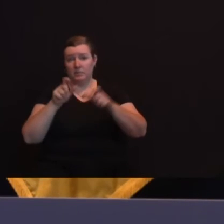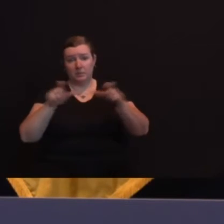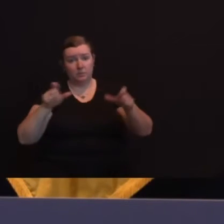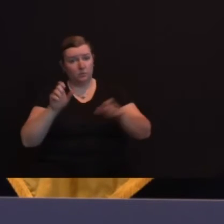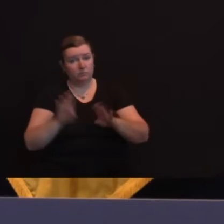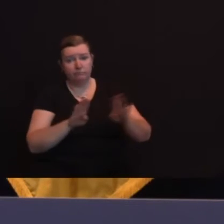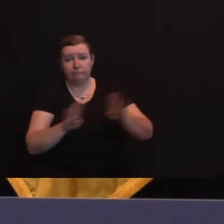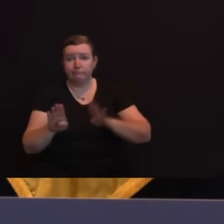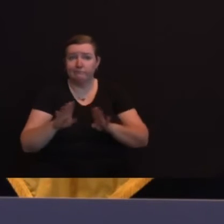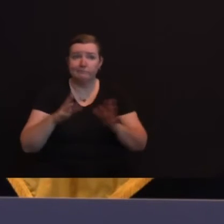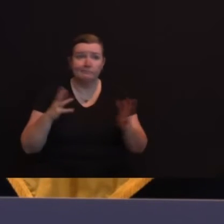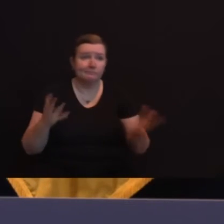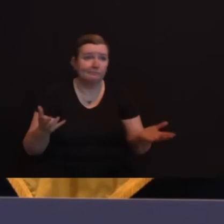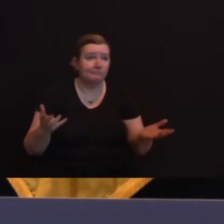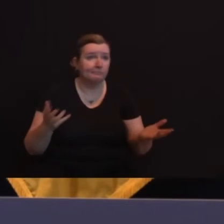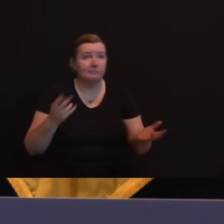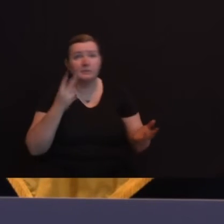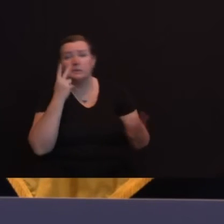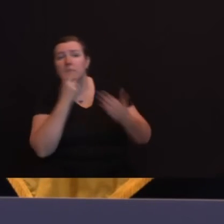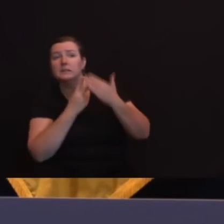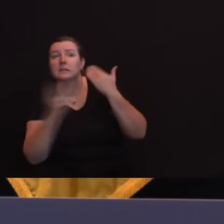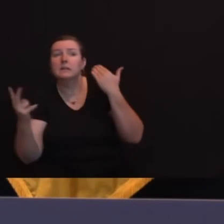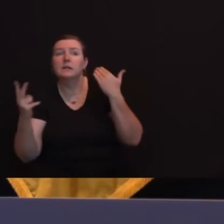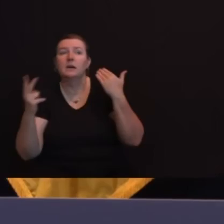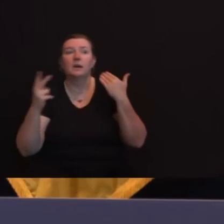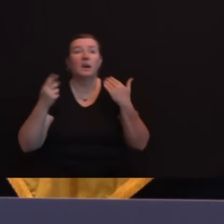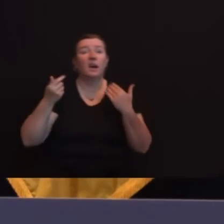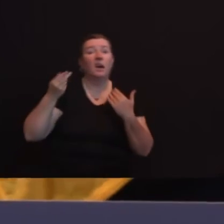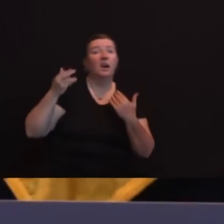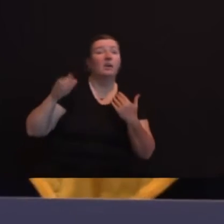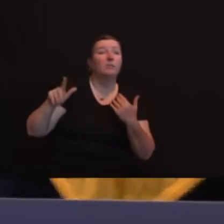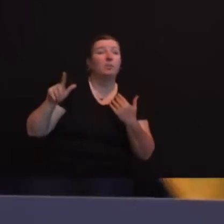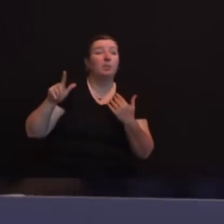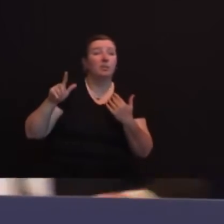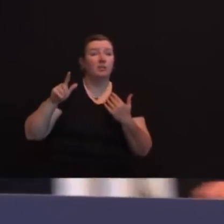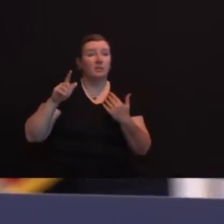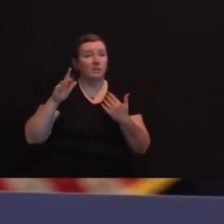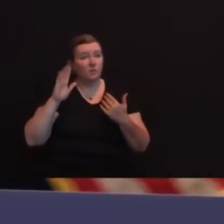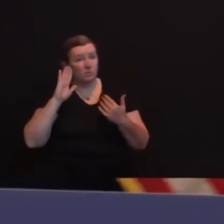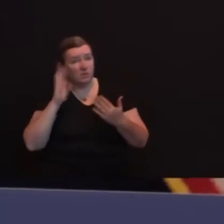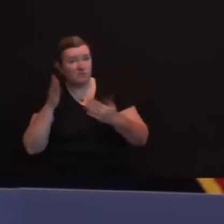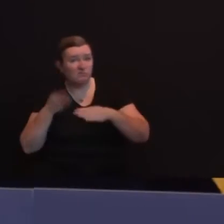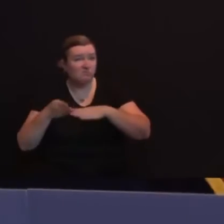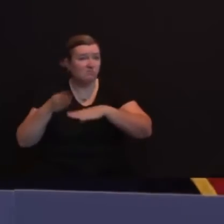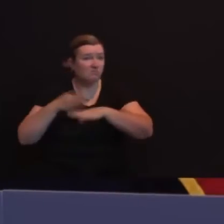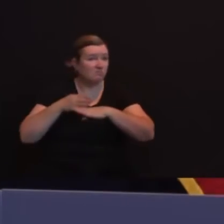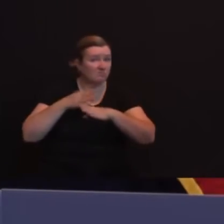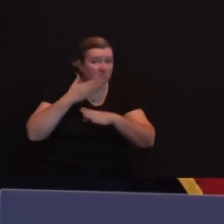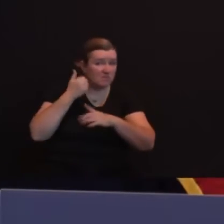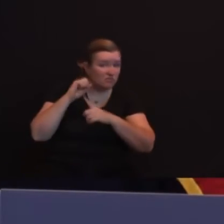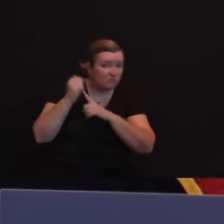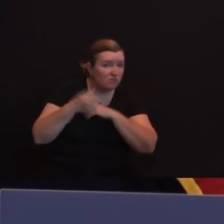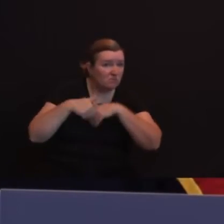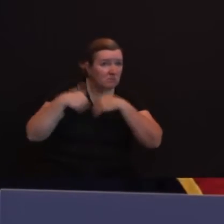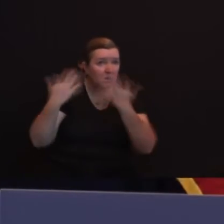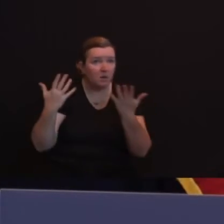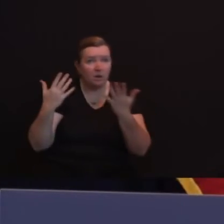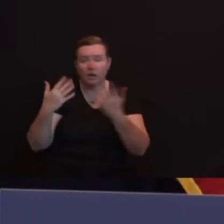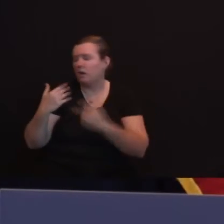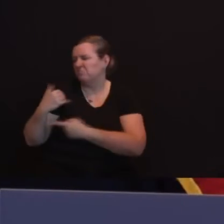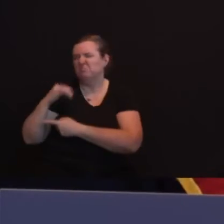is a time when we're in a different, better place? First, on the modeling, we look at new